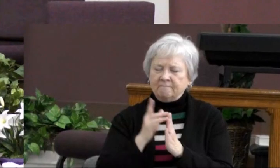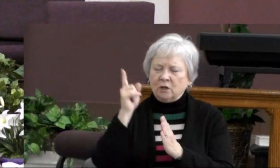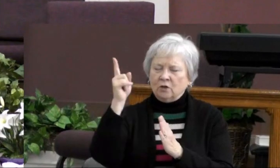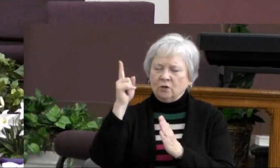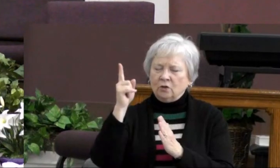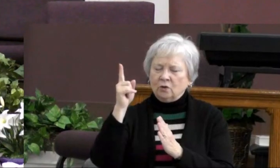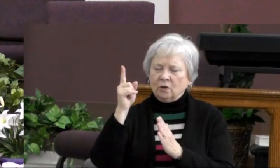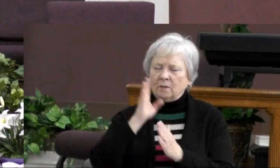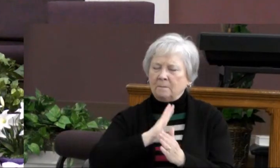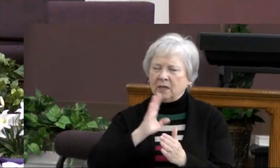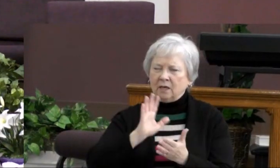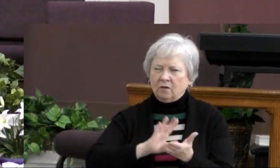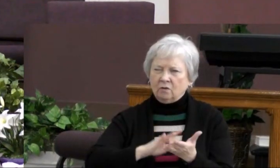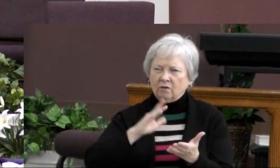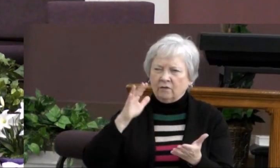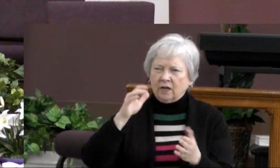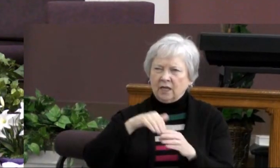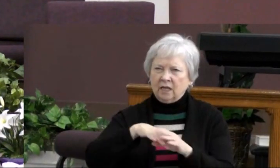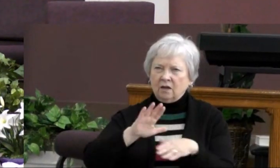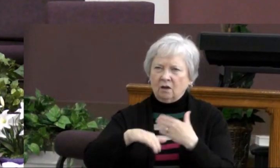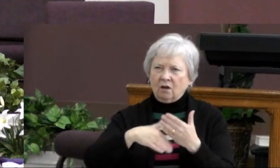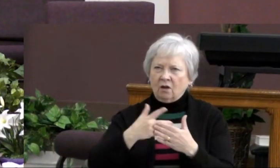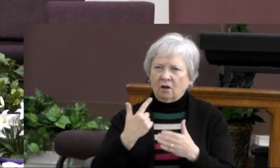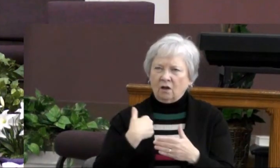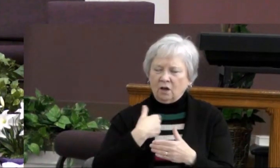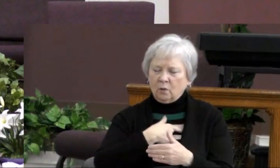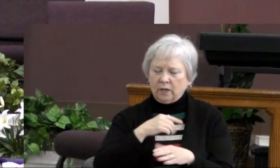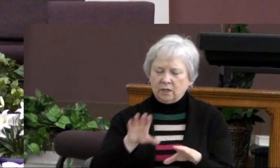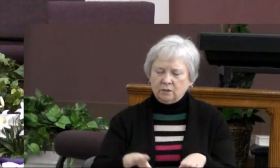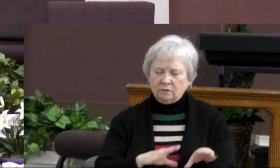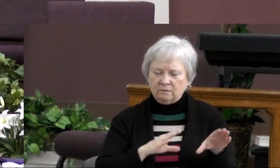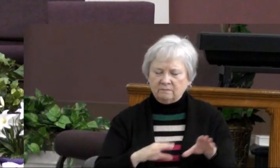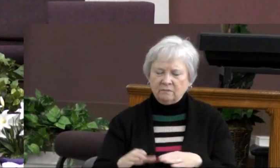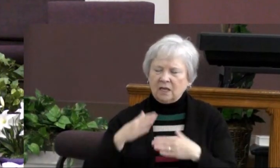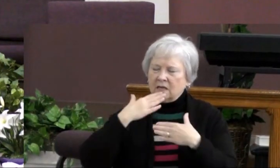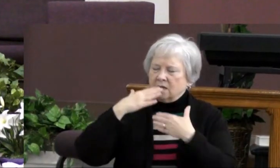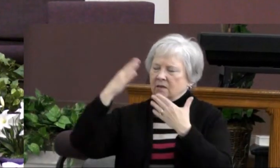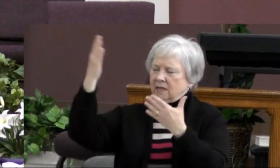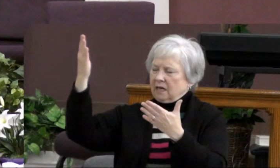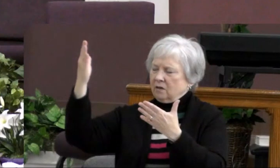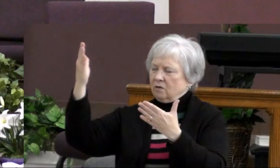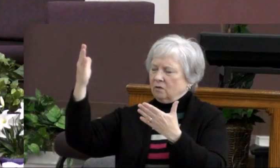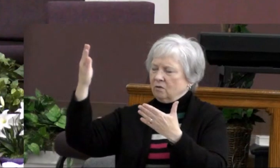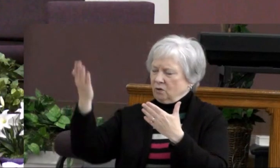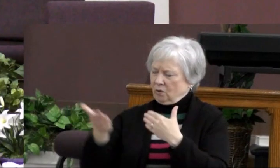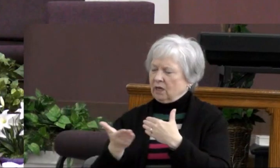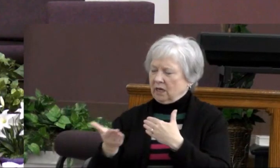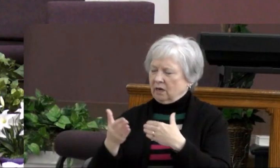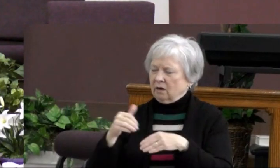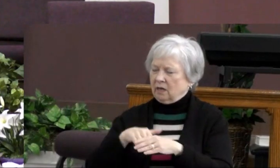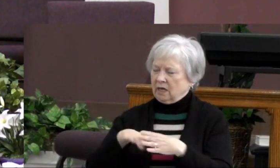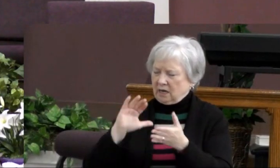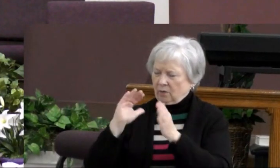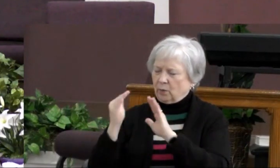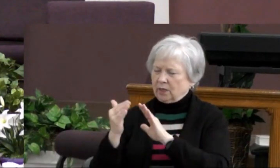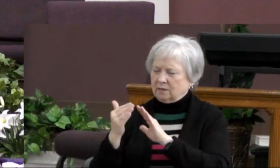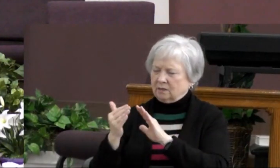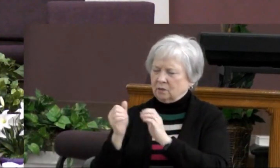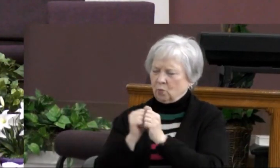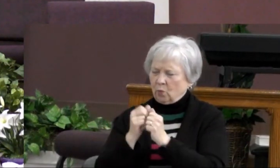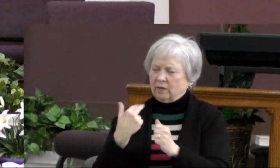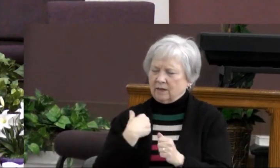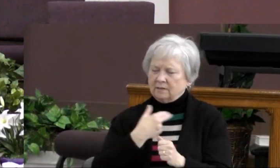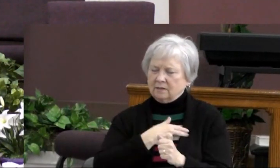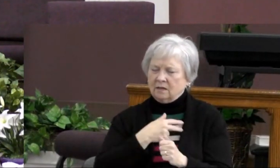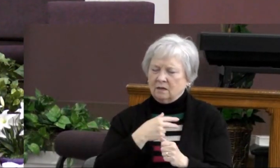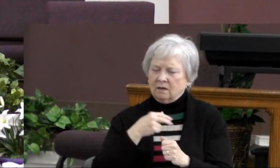be glorified through all that we do today, Father. We thank you that you are here in our presence with us, Father. We